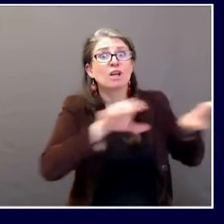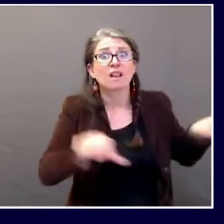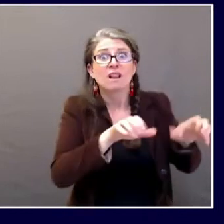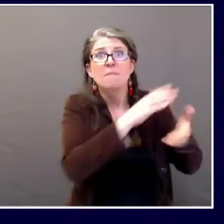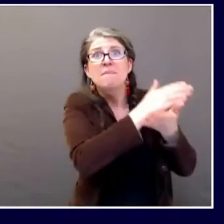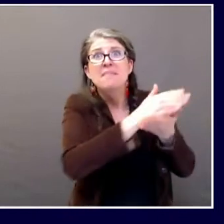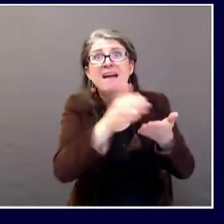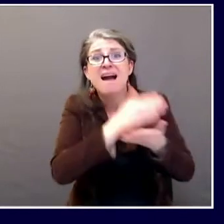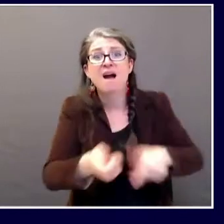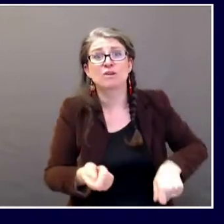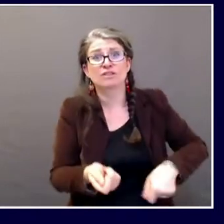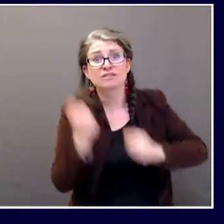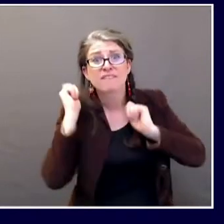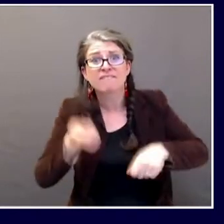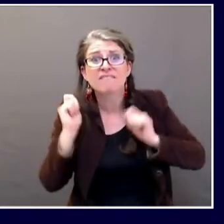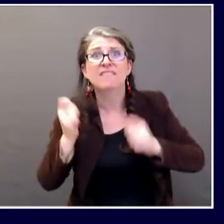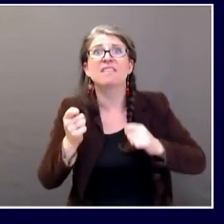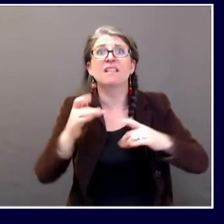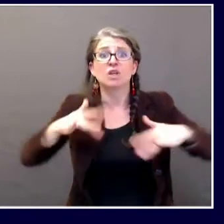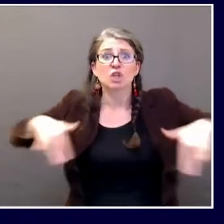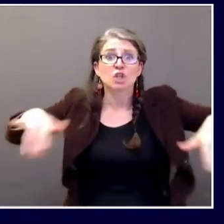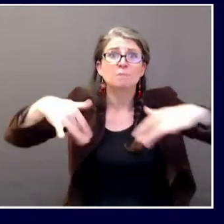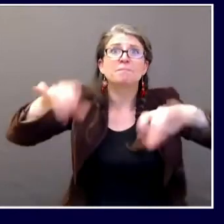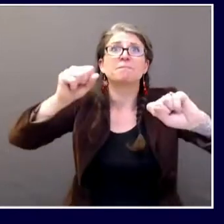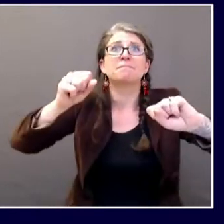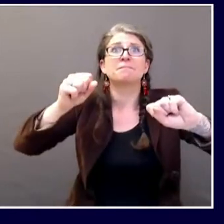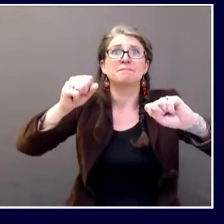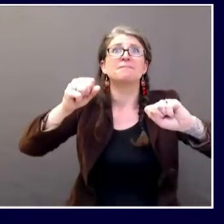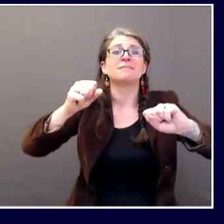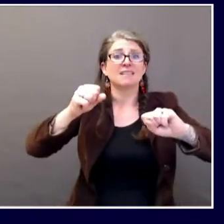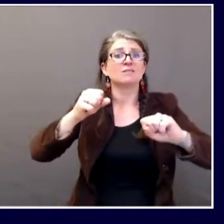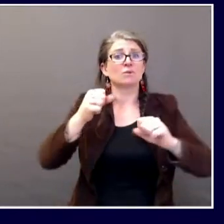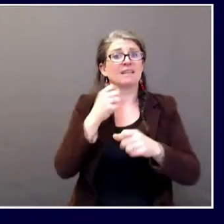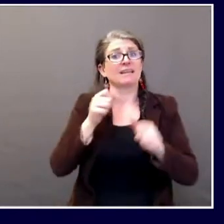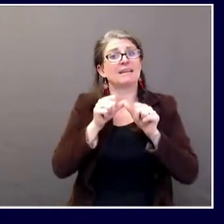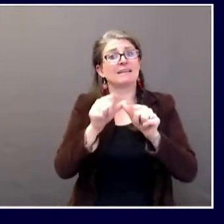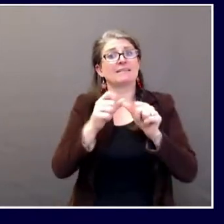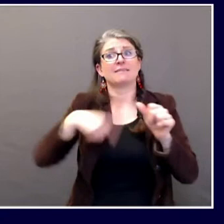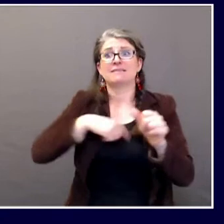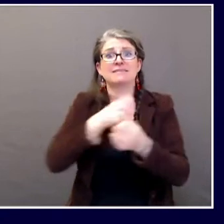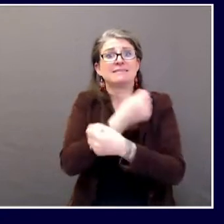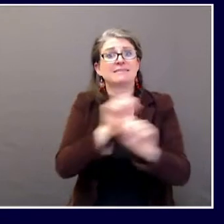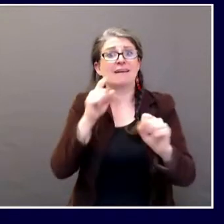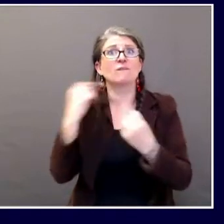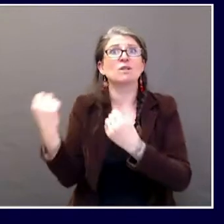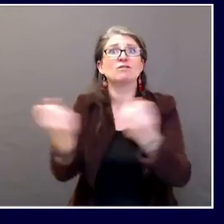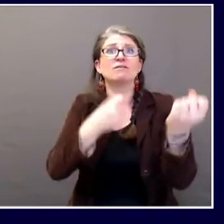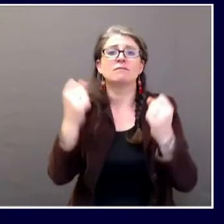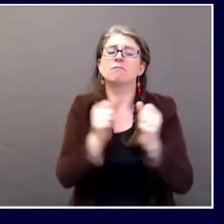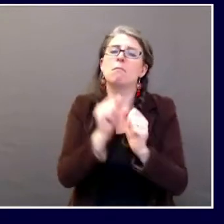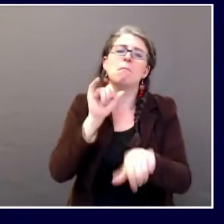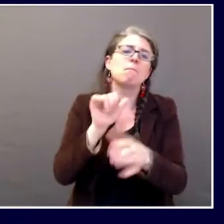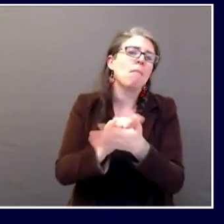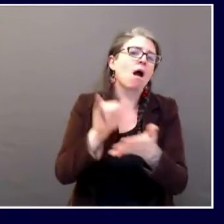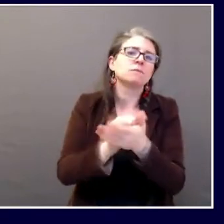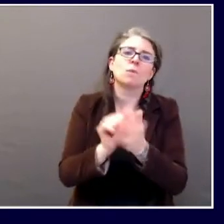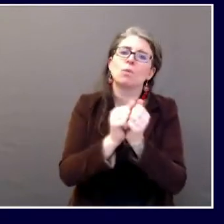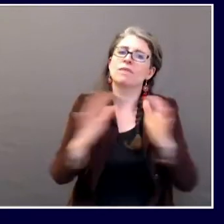keeping Maine's roadways safe. Our state wouldn't be able to do what we are today without that, including getting